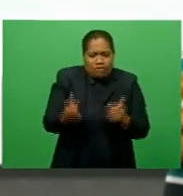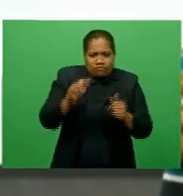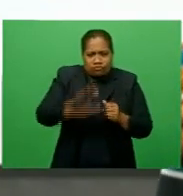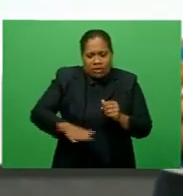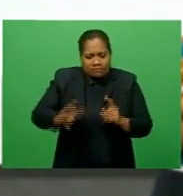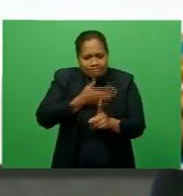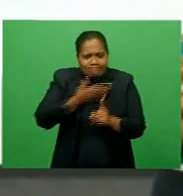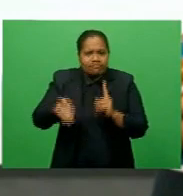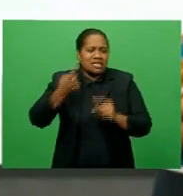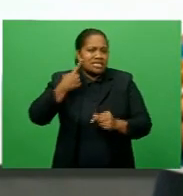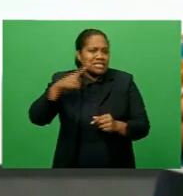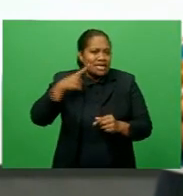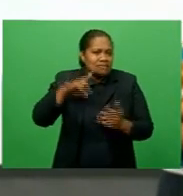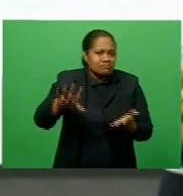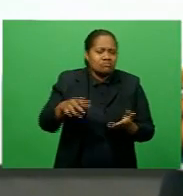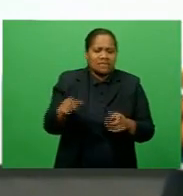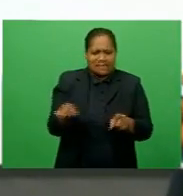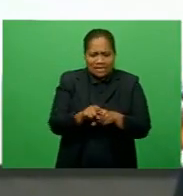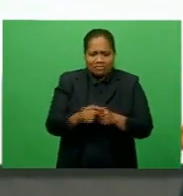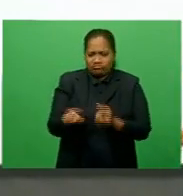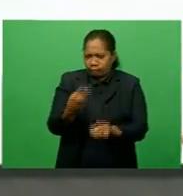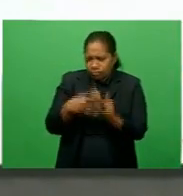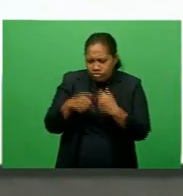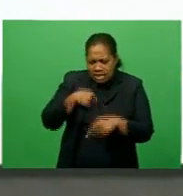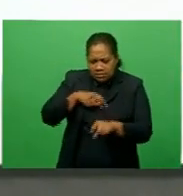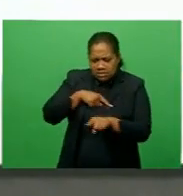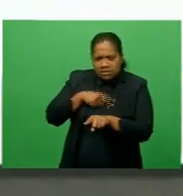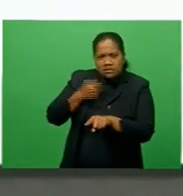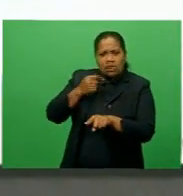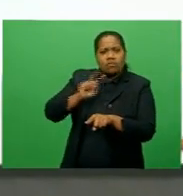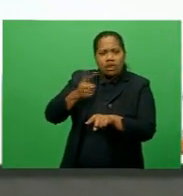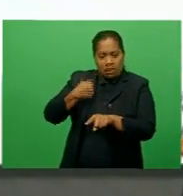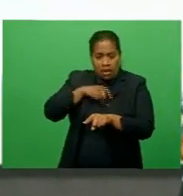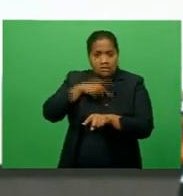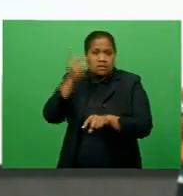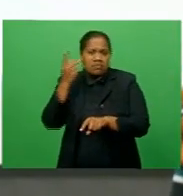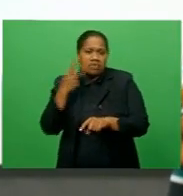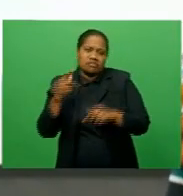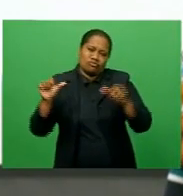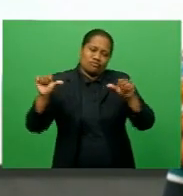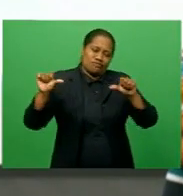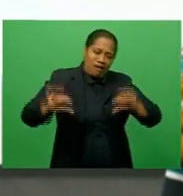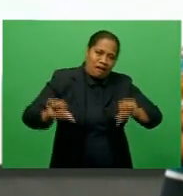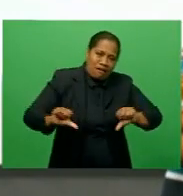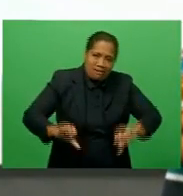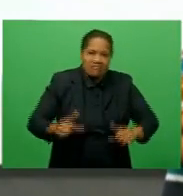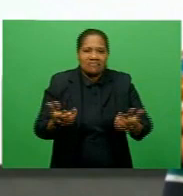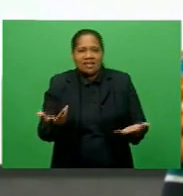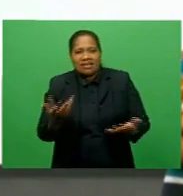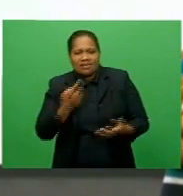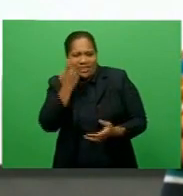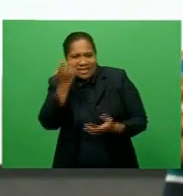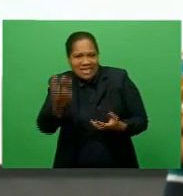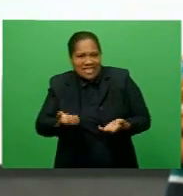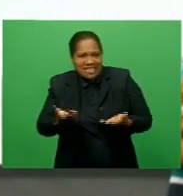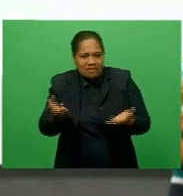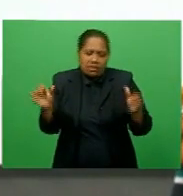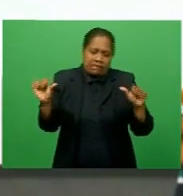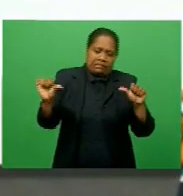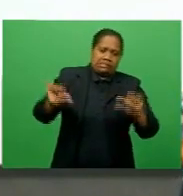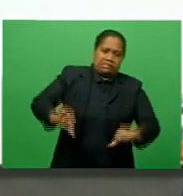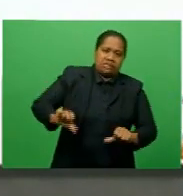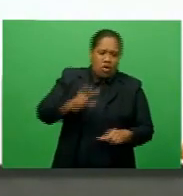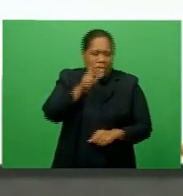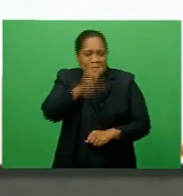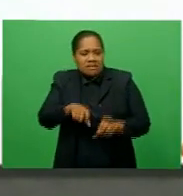tells us that we are continuing to fail as parents, as caregivers, or as persons and